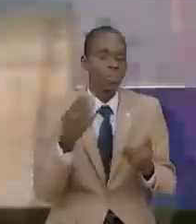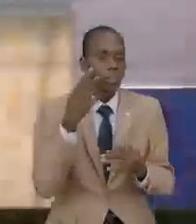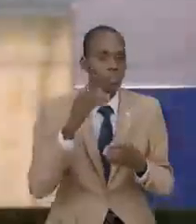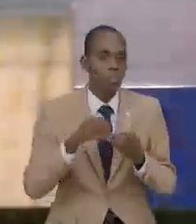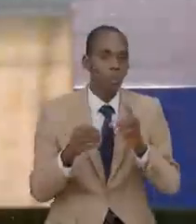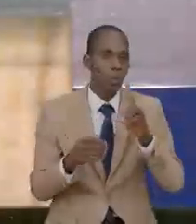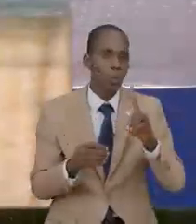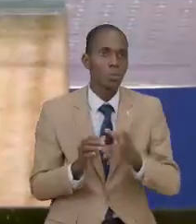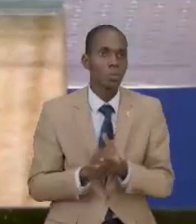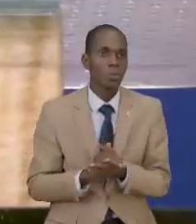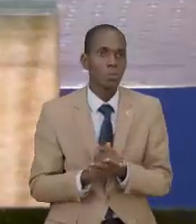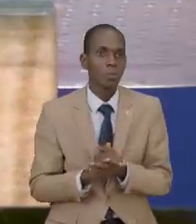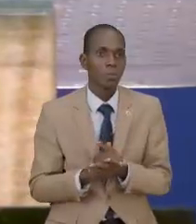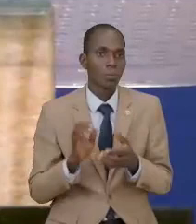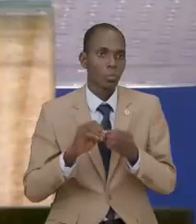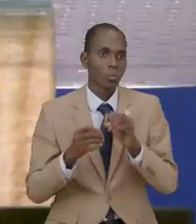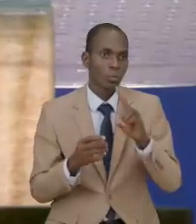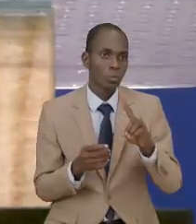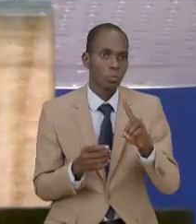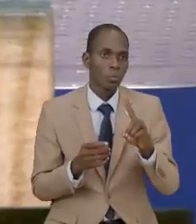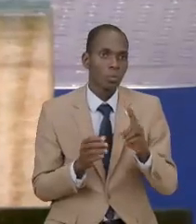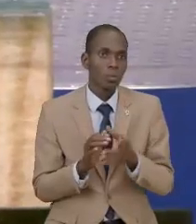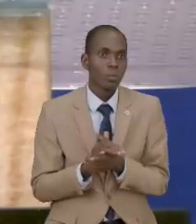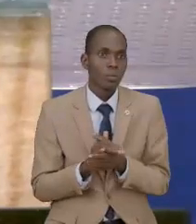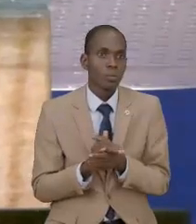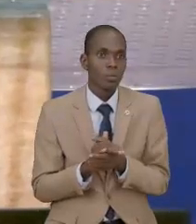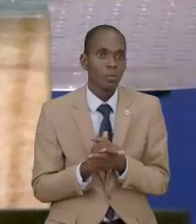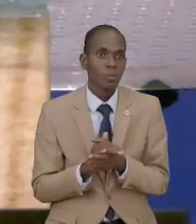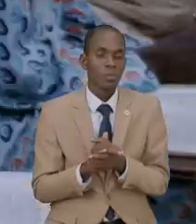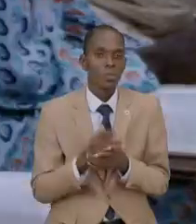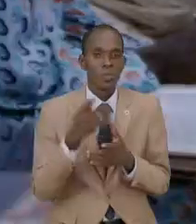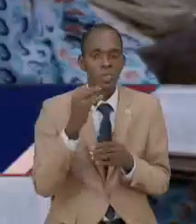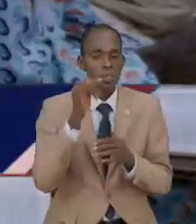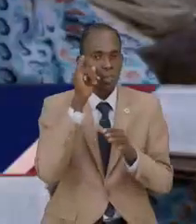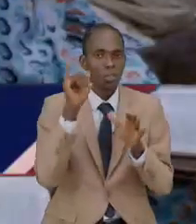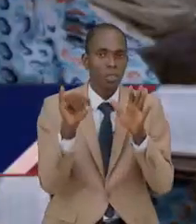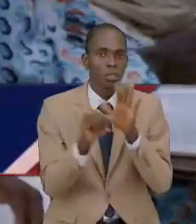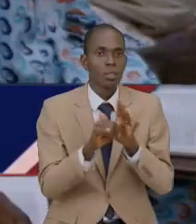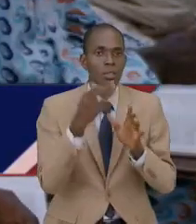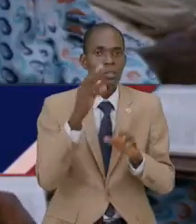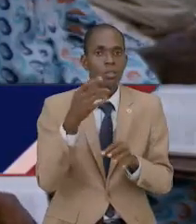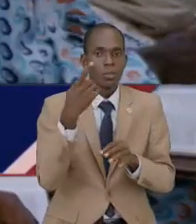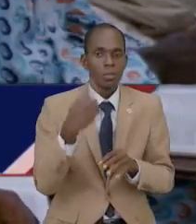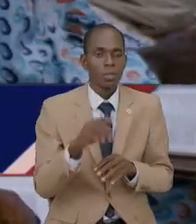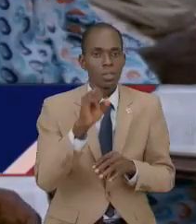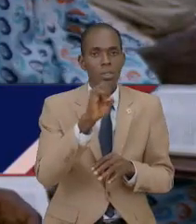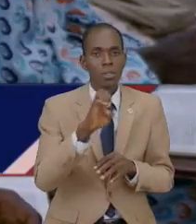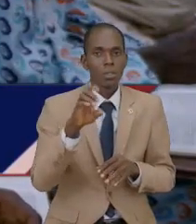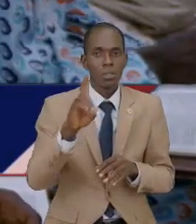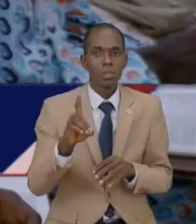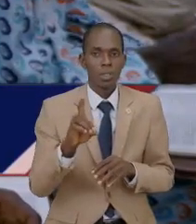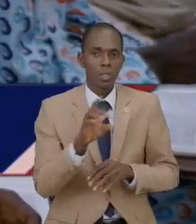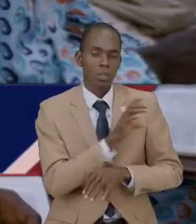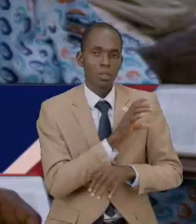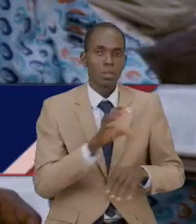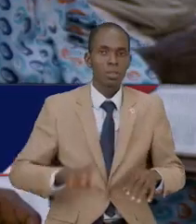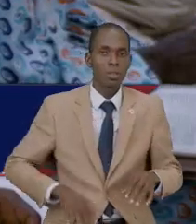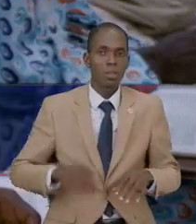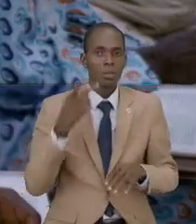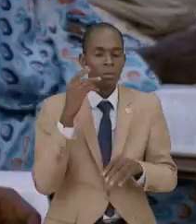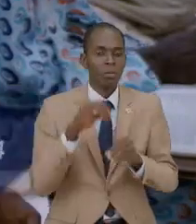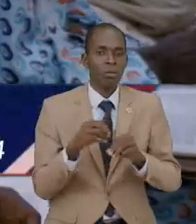number one. Number one, the identity of the siege. In Galatians chapter 3,